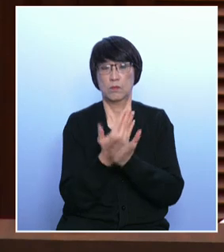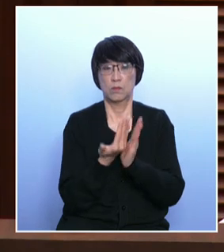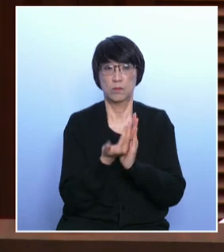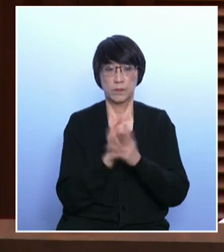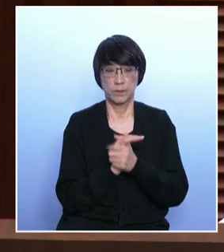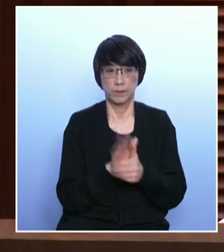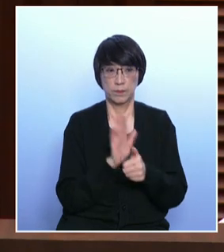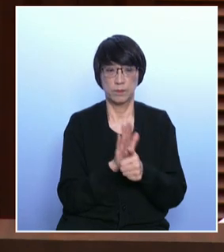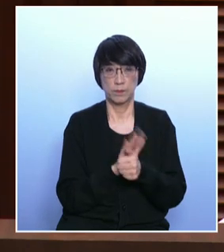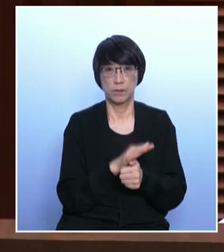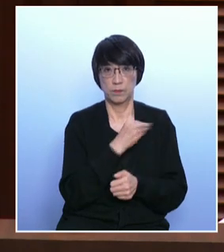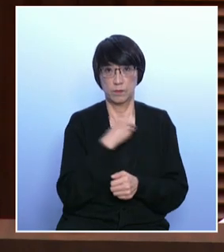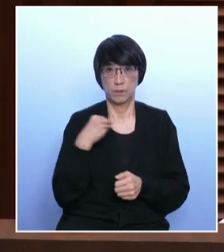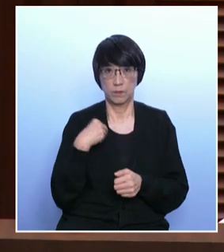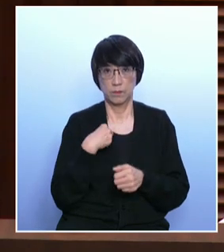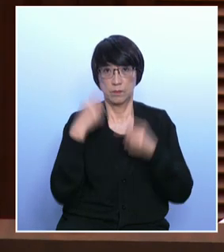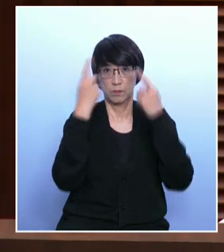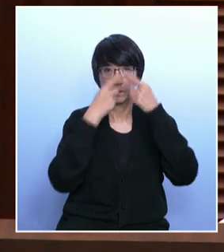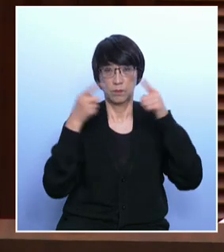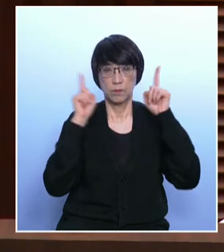student activity space,